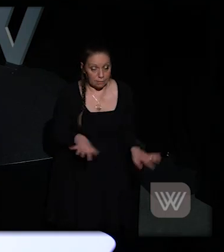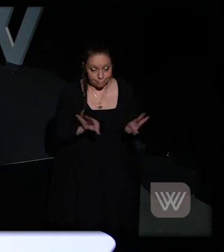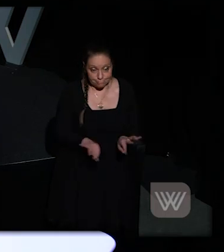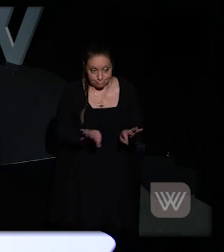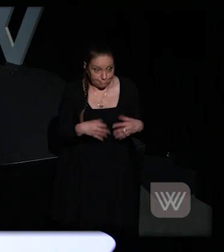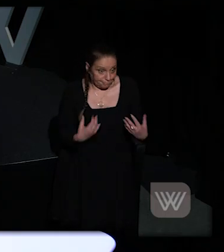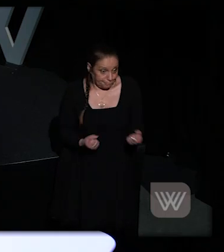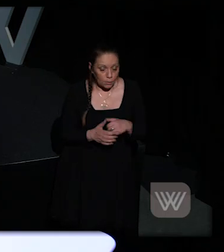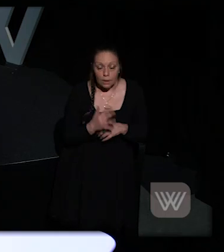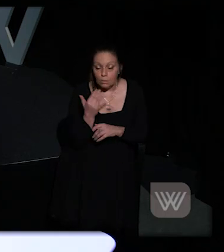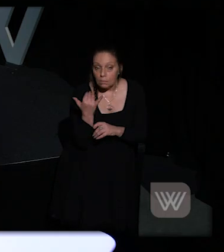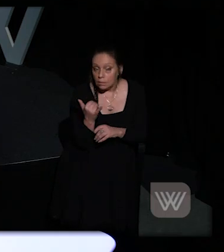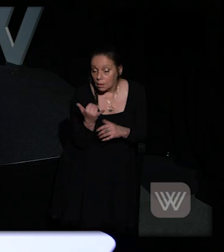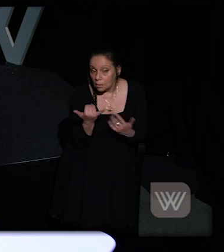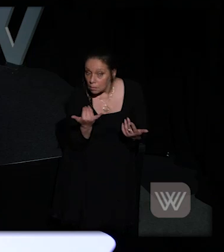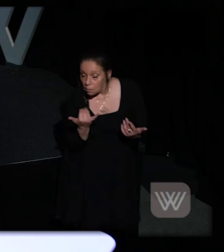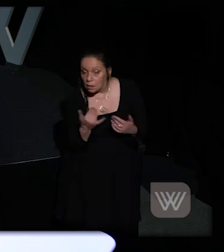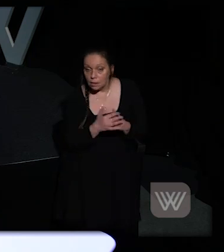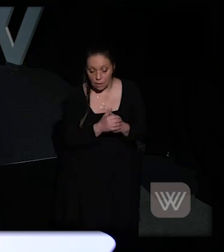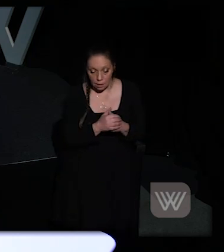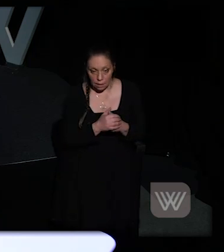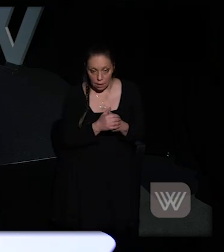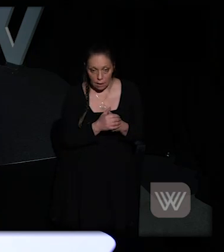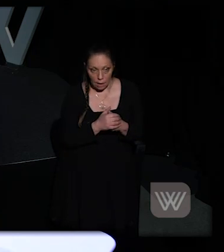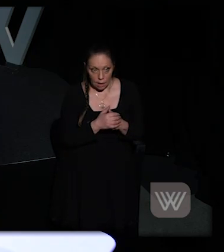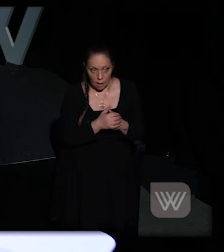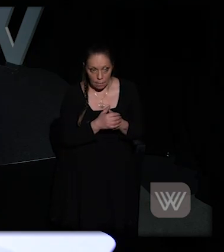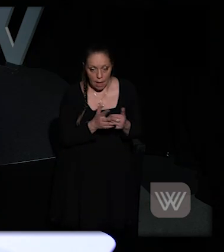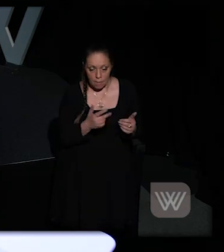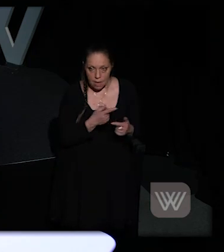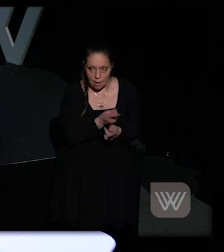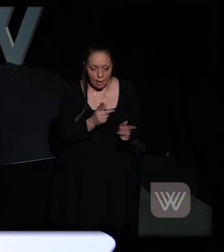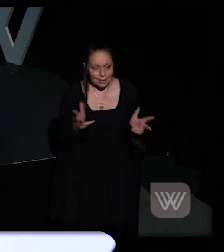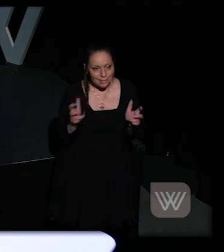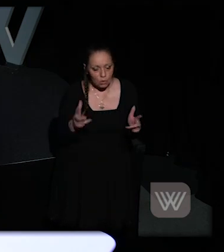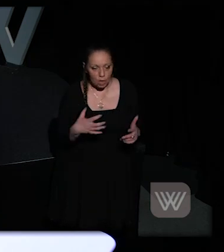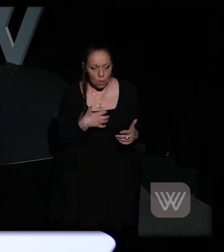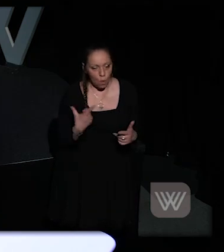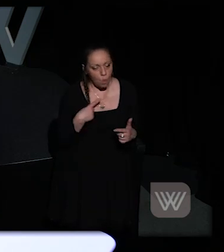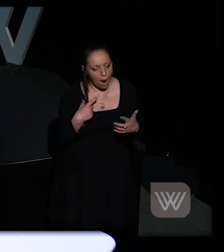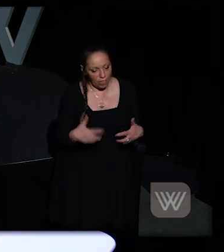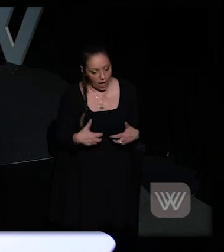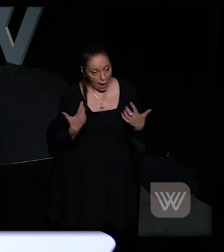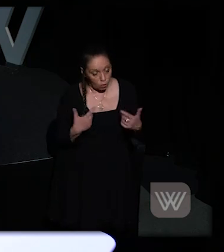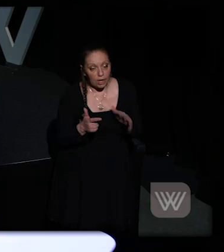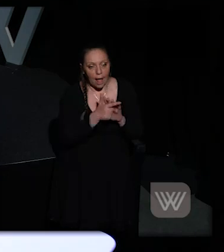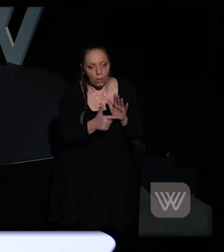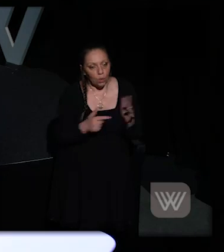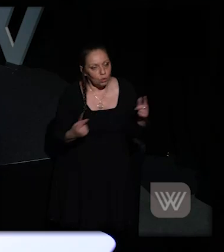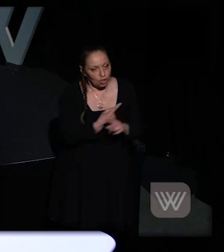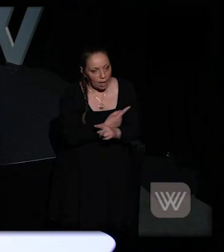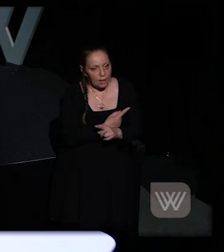Maybe a combination of us hearing what's making them angry and the law changing will